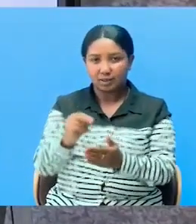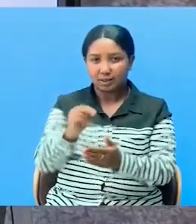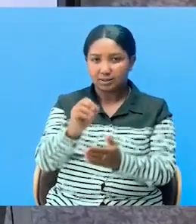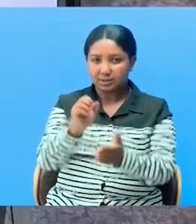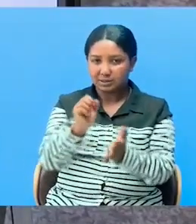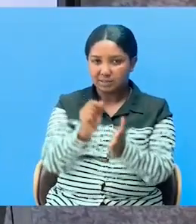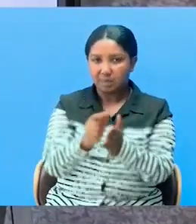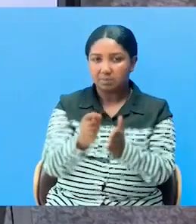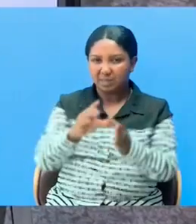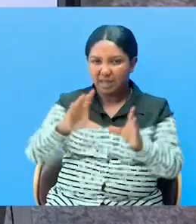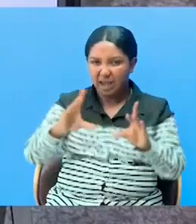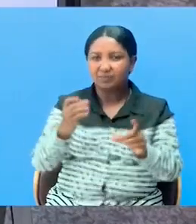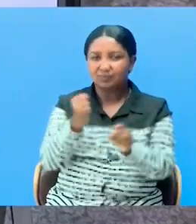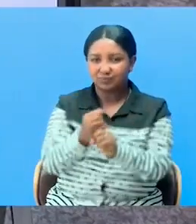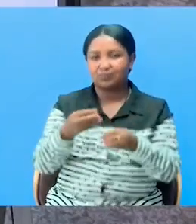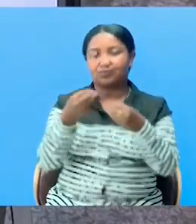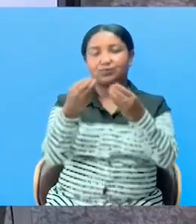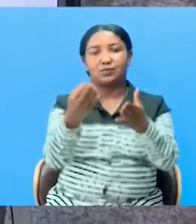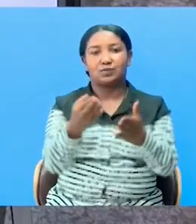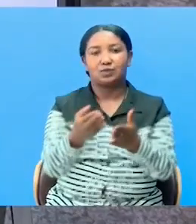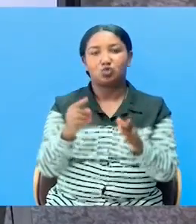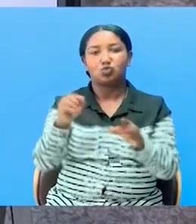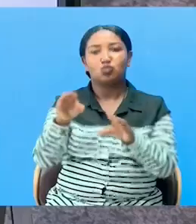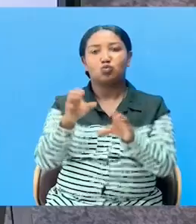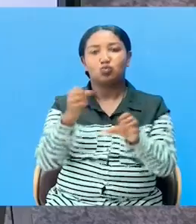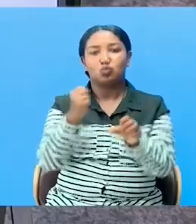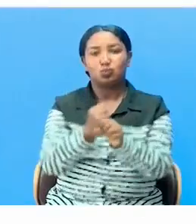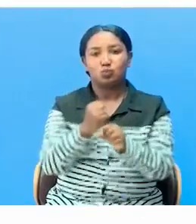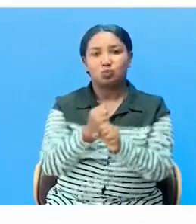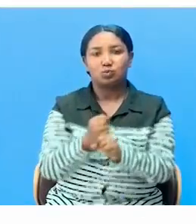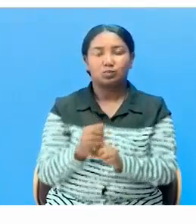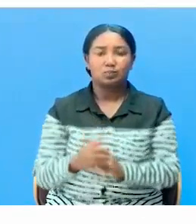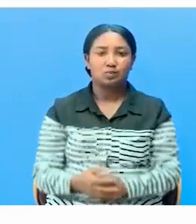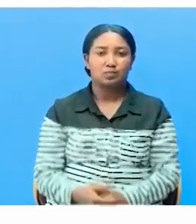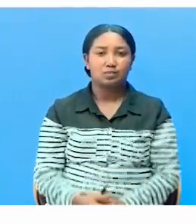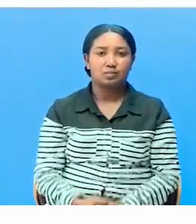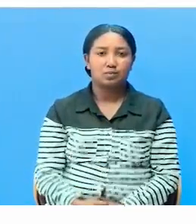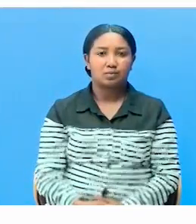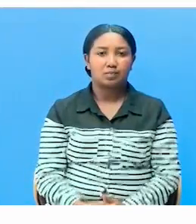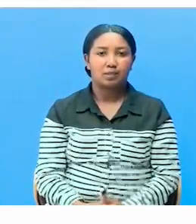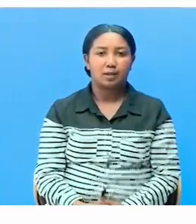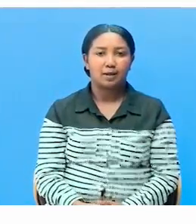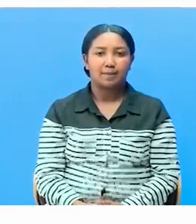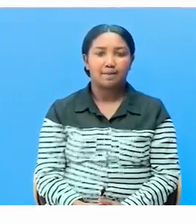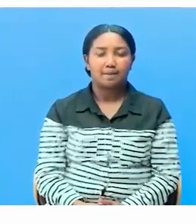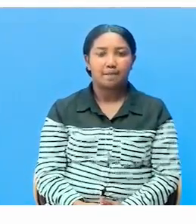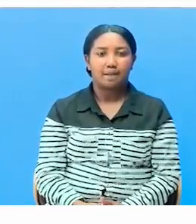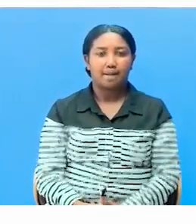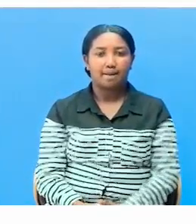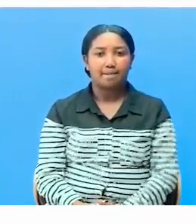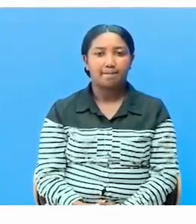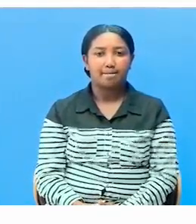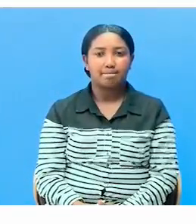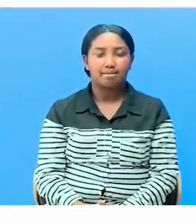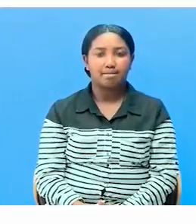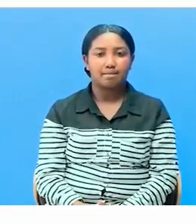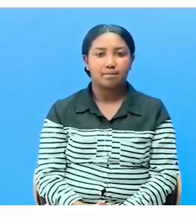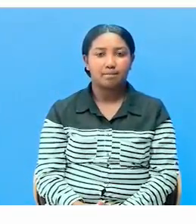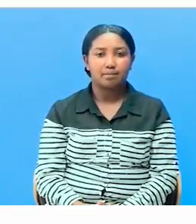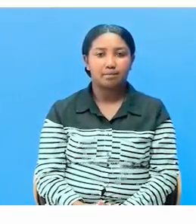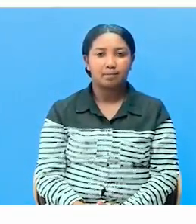some class activity for you to do with me. Activity 1.